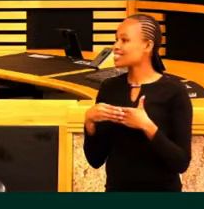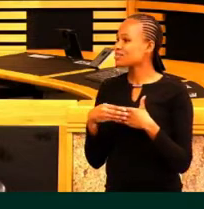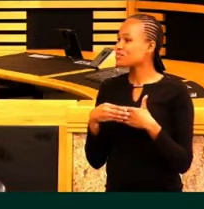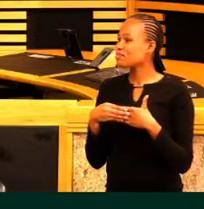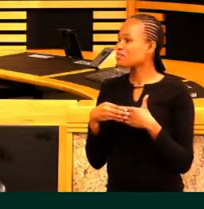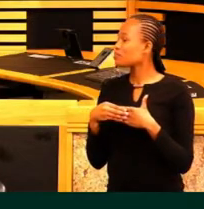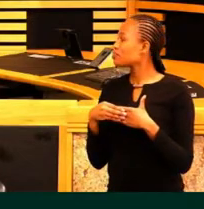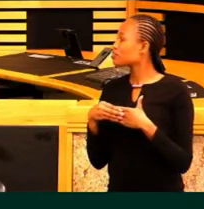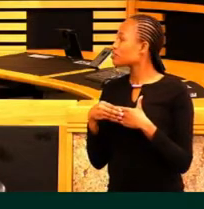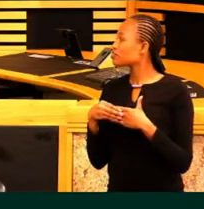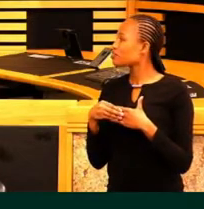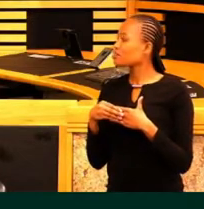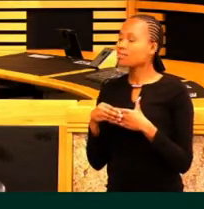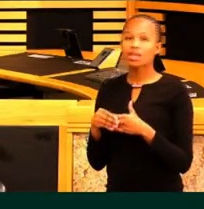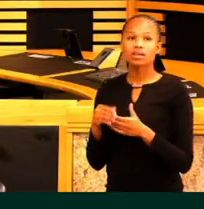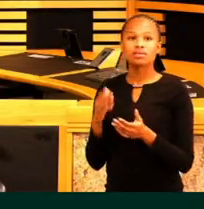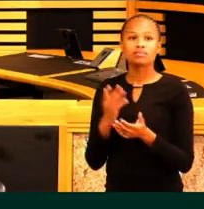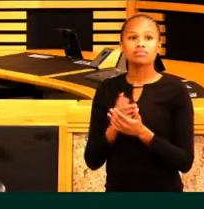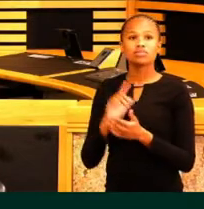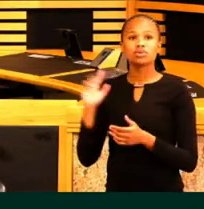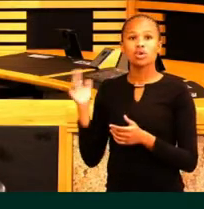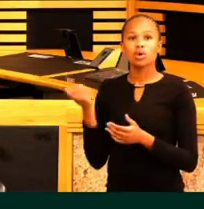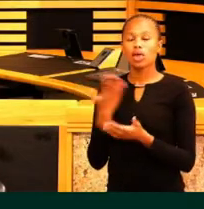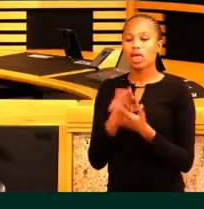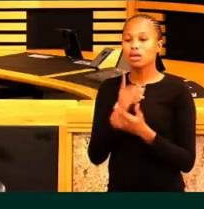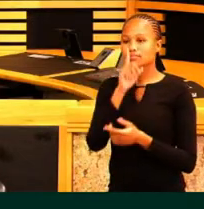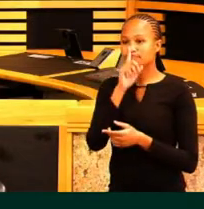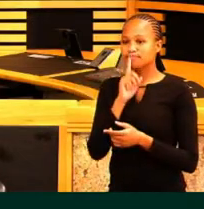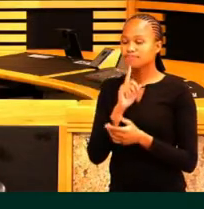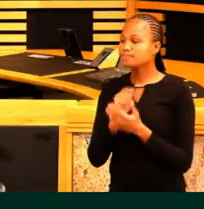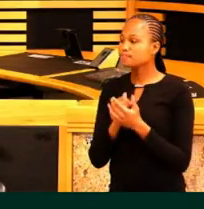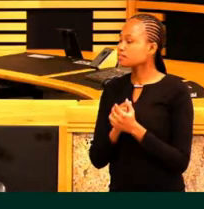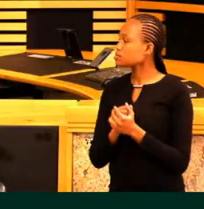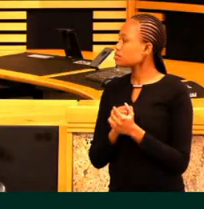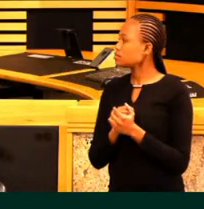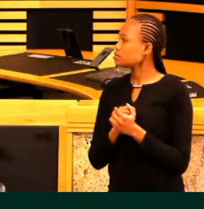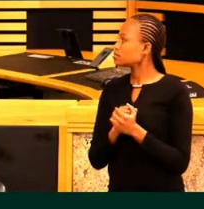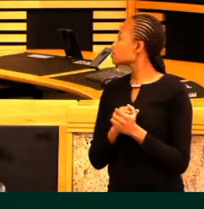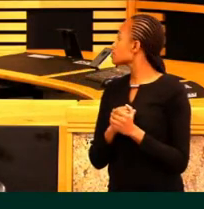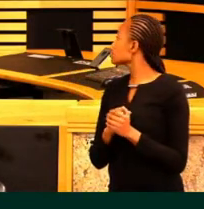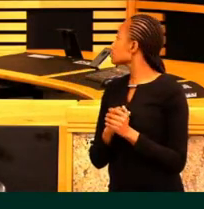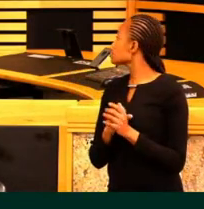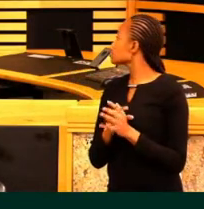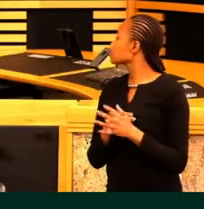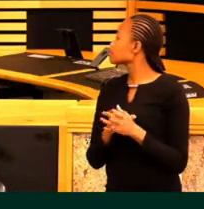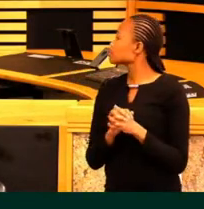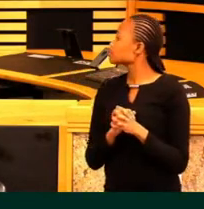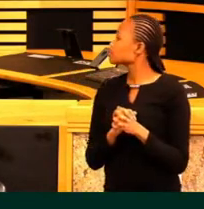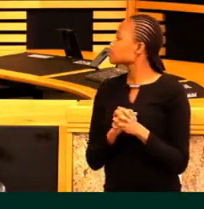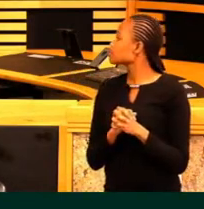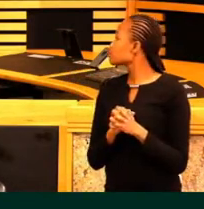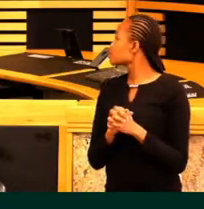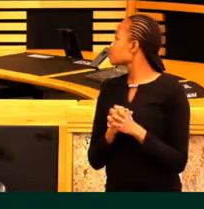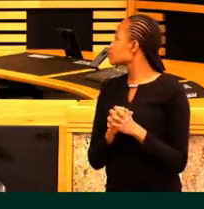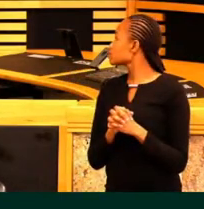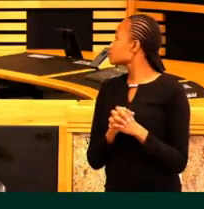may all remain silent honorable members or The Honorable members thank you